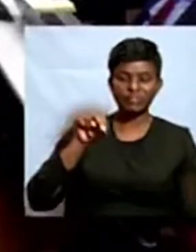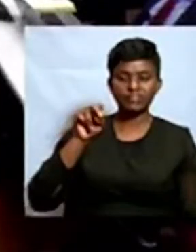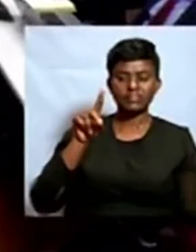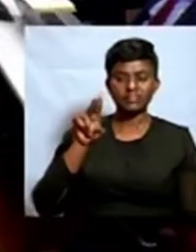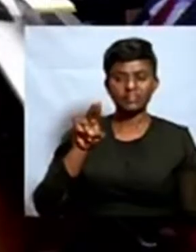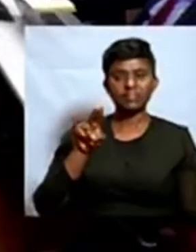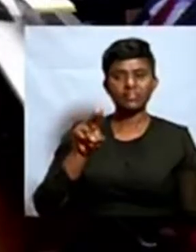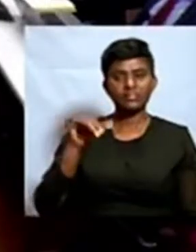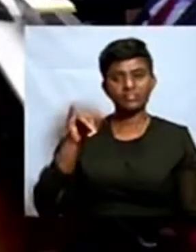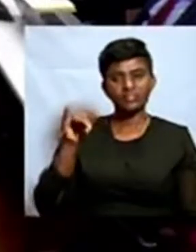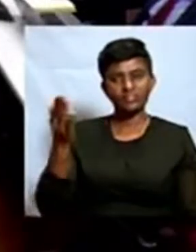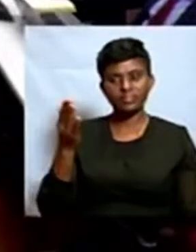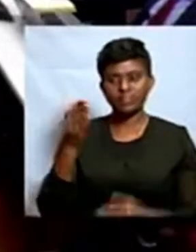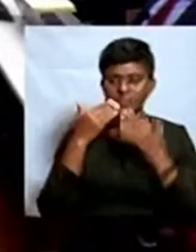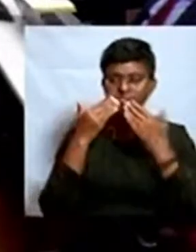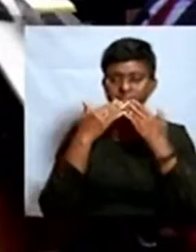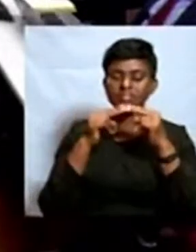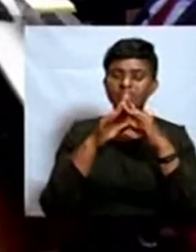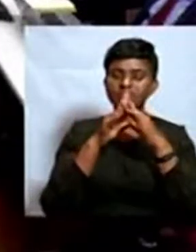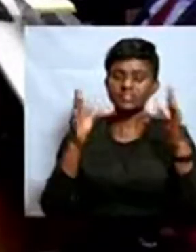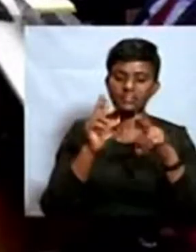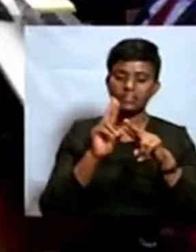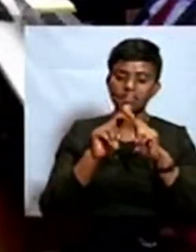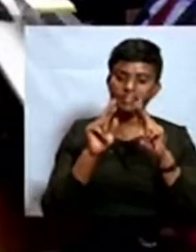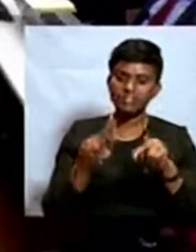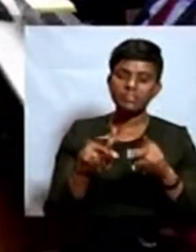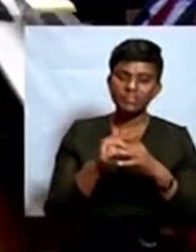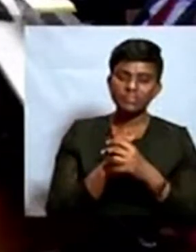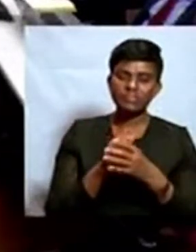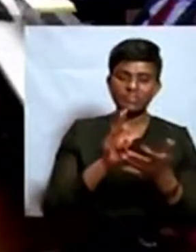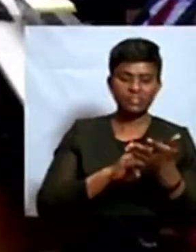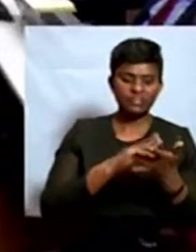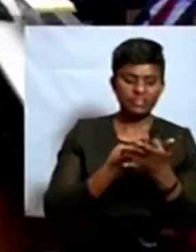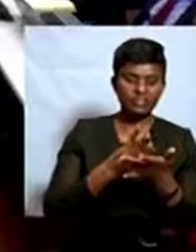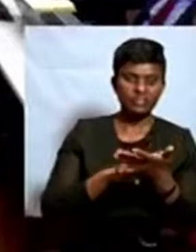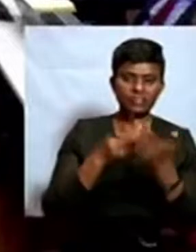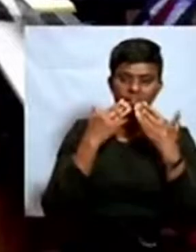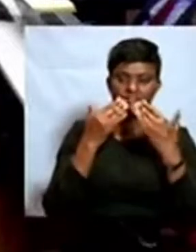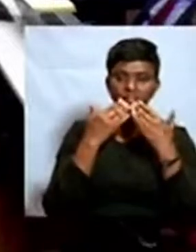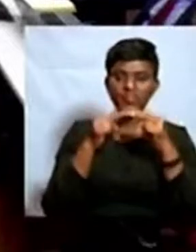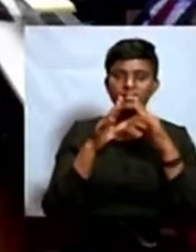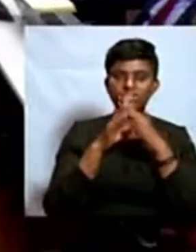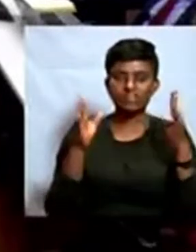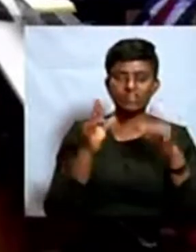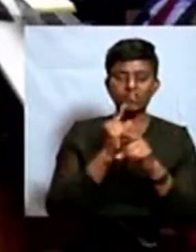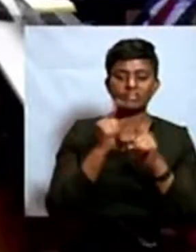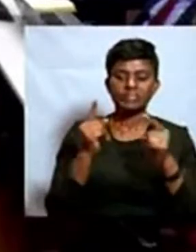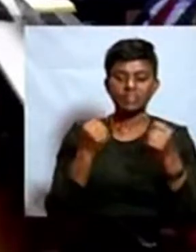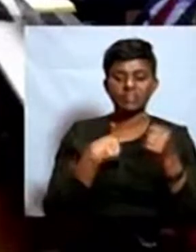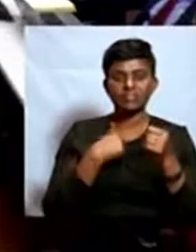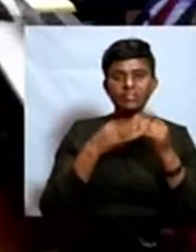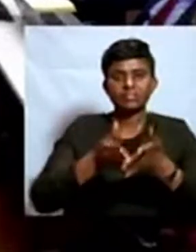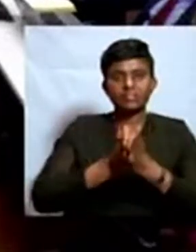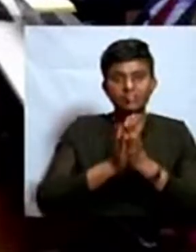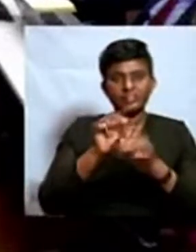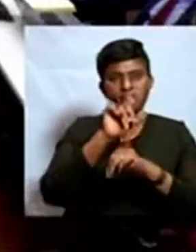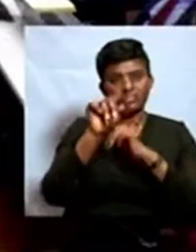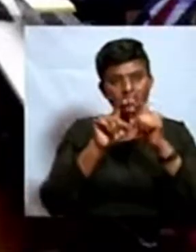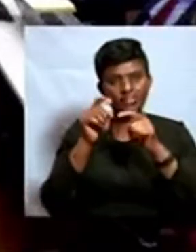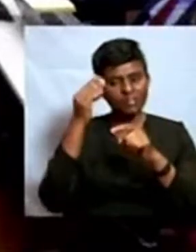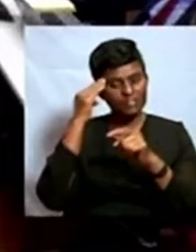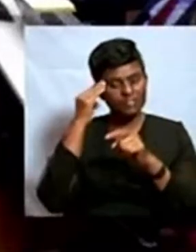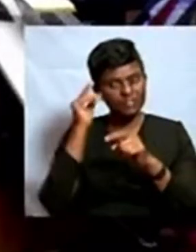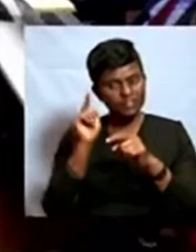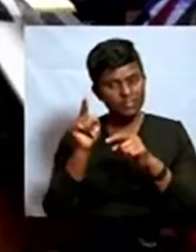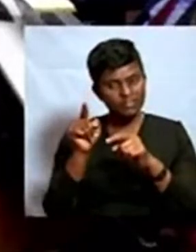Mutike. Thank you very much, Chair. Thank you very much to our witness. Just asking this question, taking advantage that you are